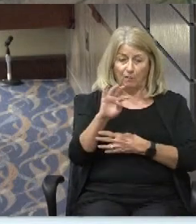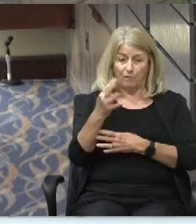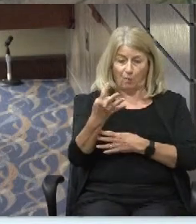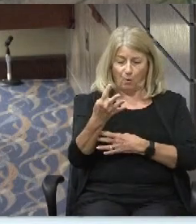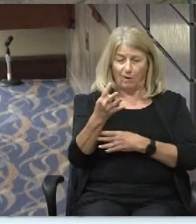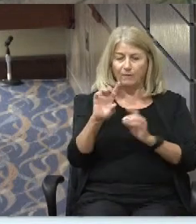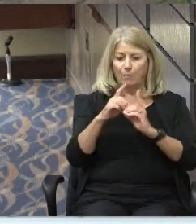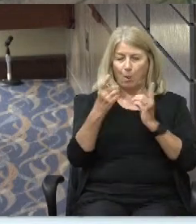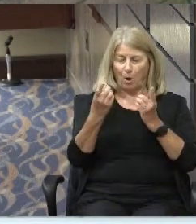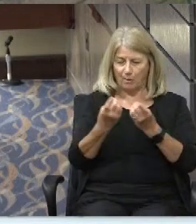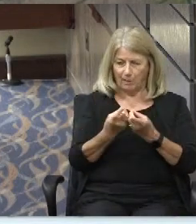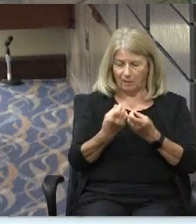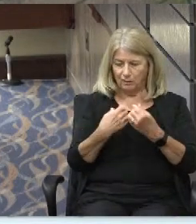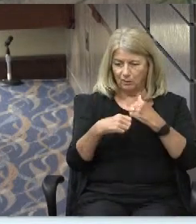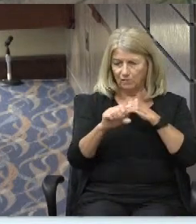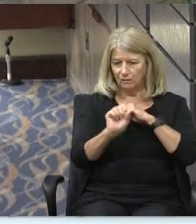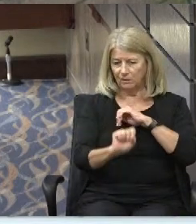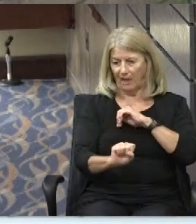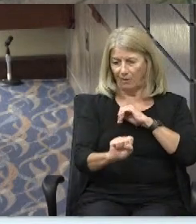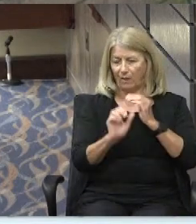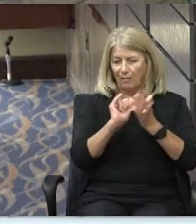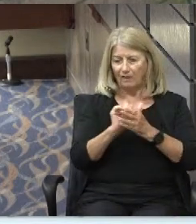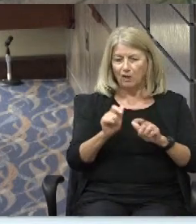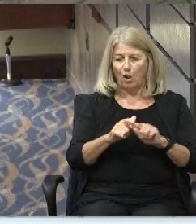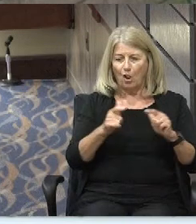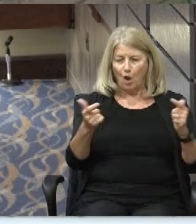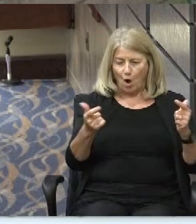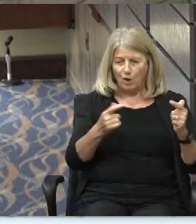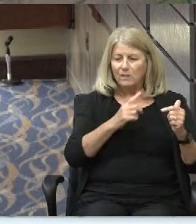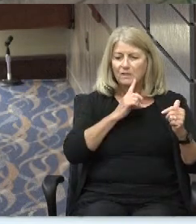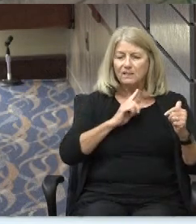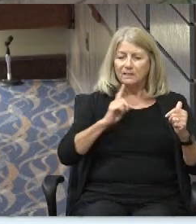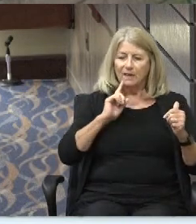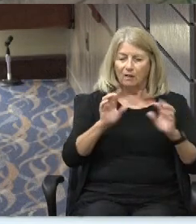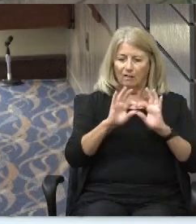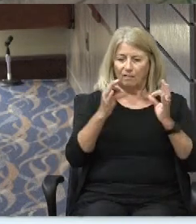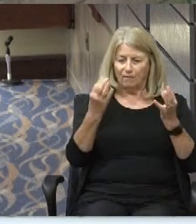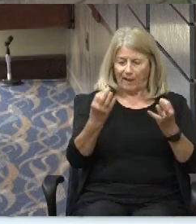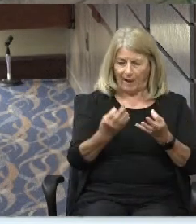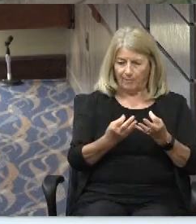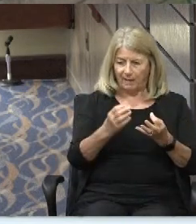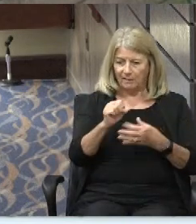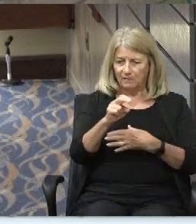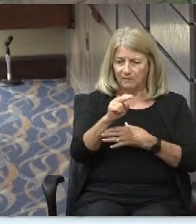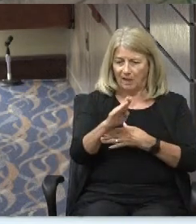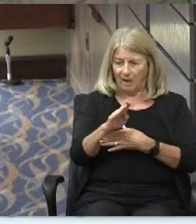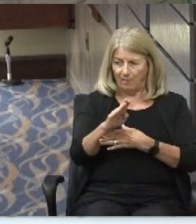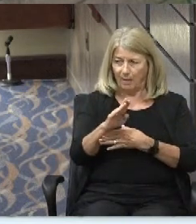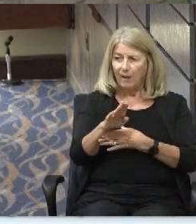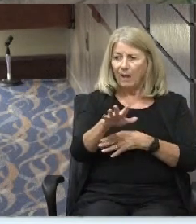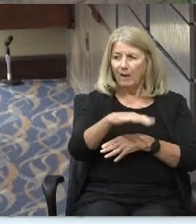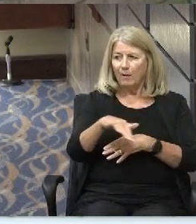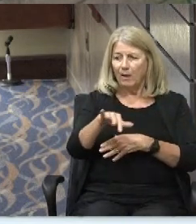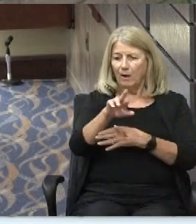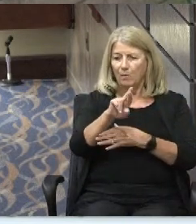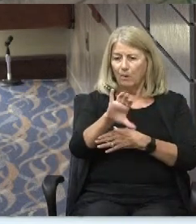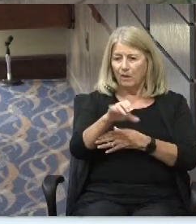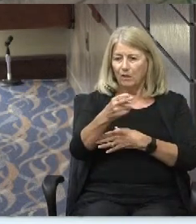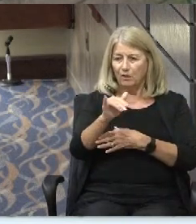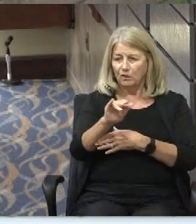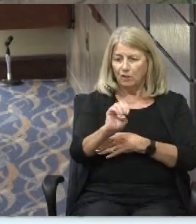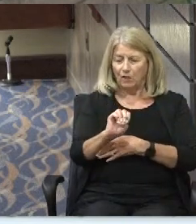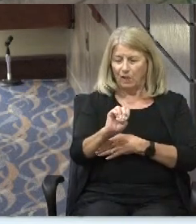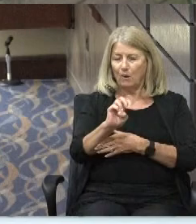Meadows South, which is a large single-family residential subdivision out on Ritchie Road in